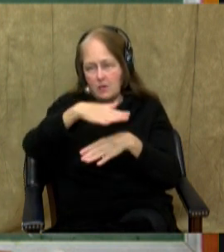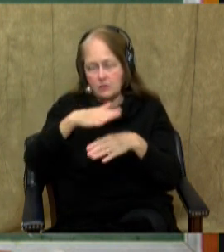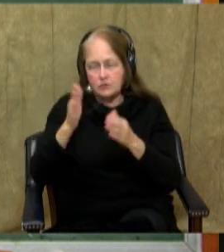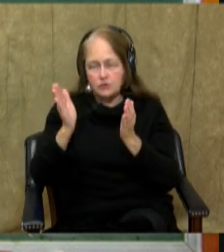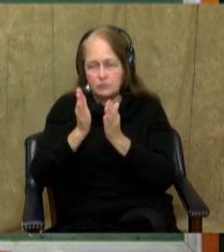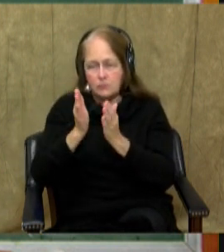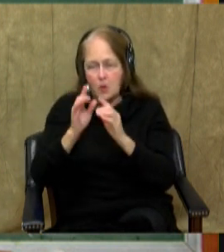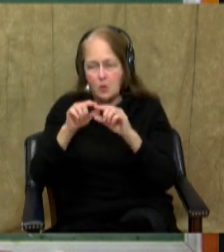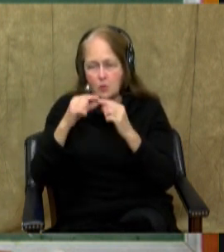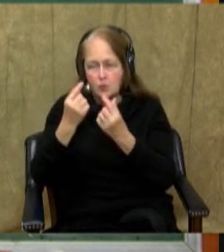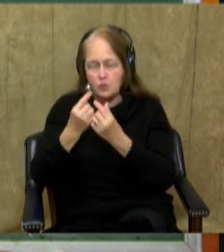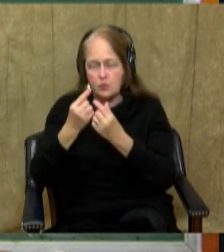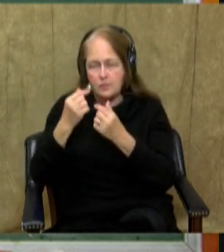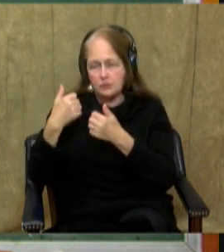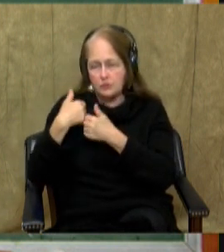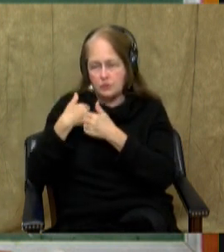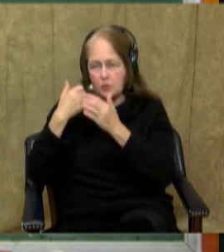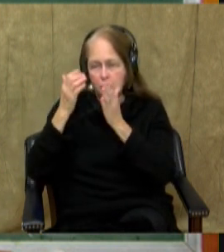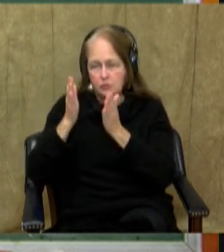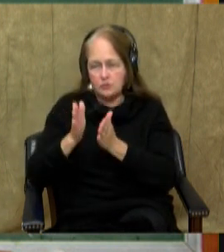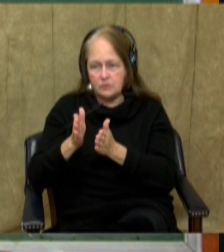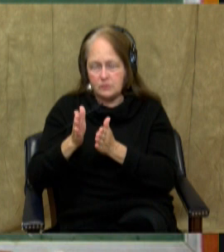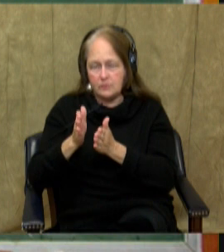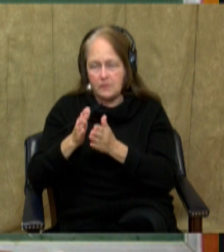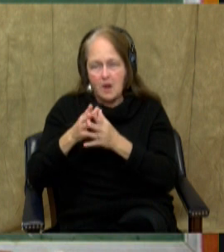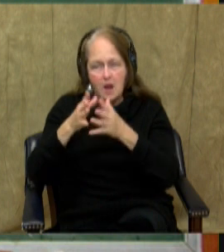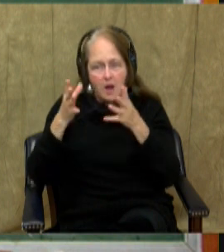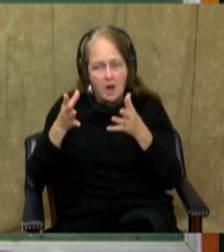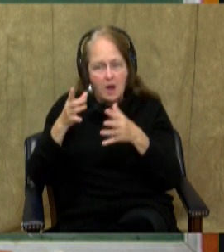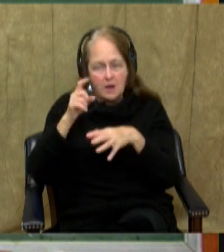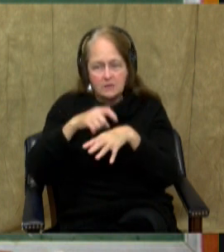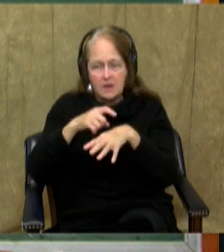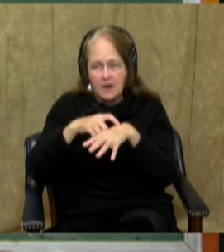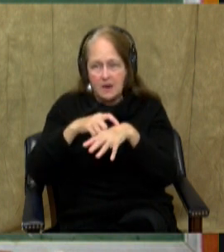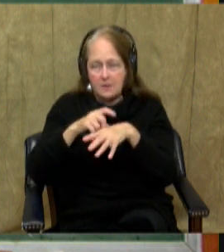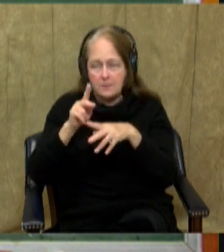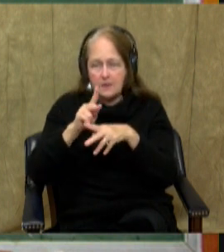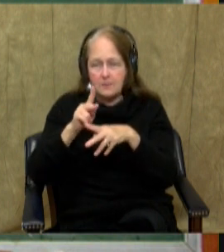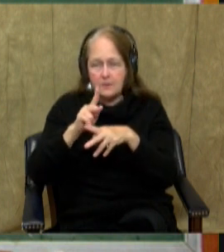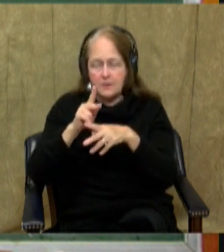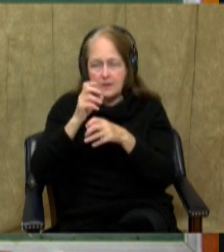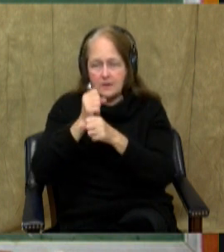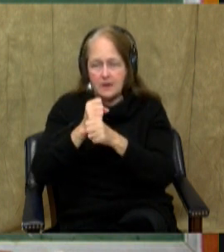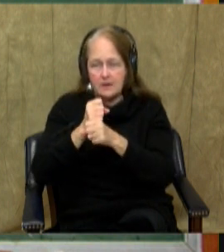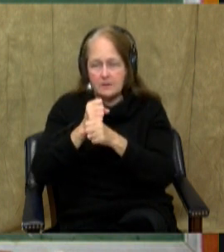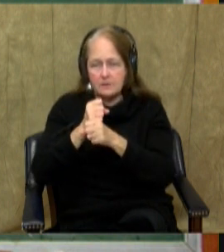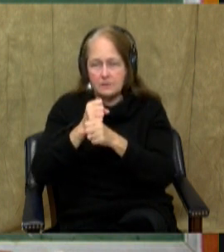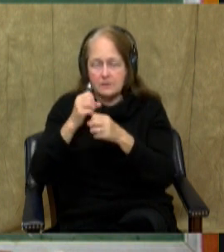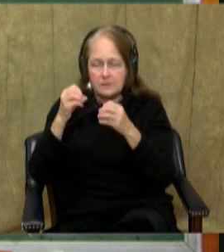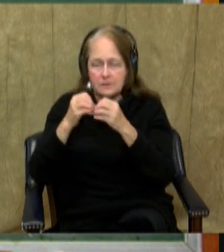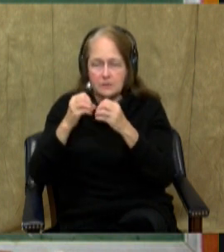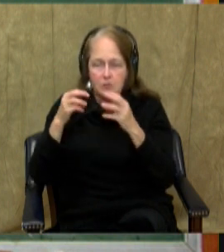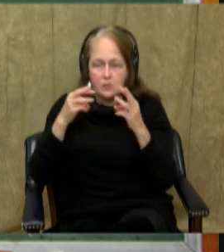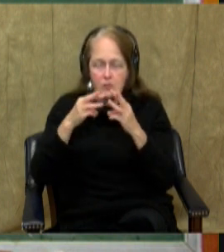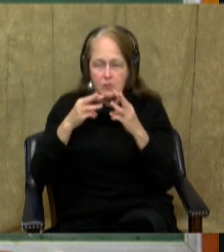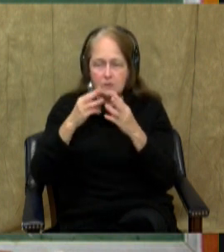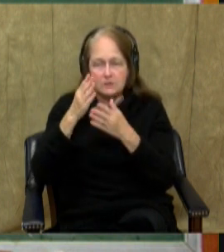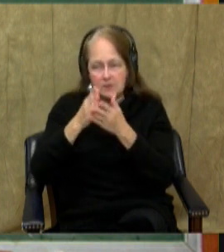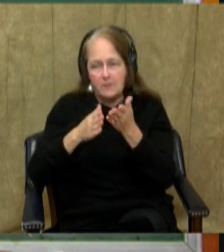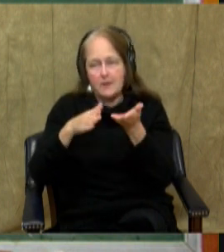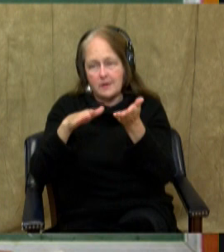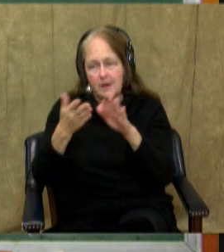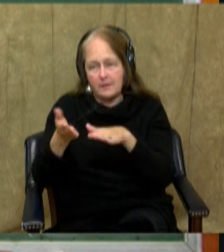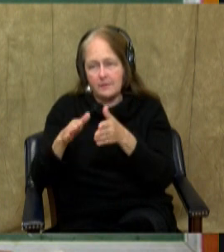U.S. soldiers. A lot of times the civilians got caught up in the crossfire, which was